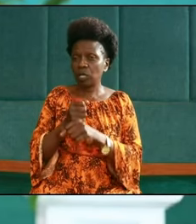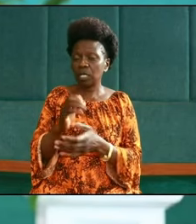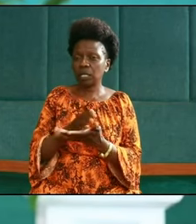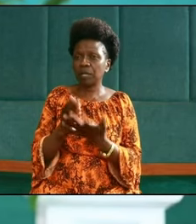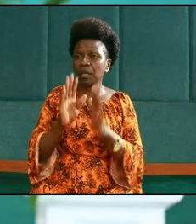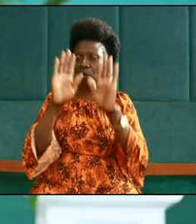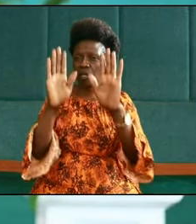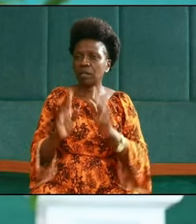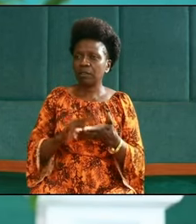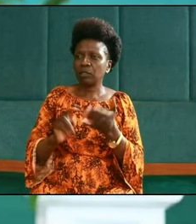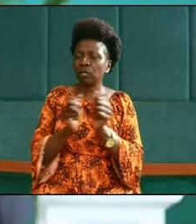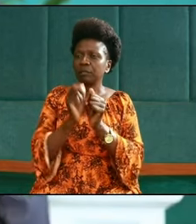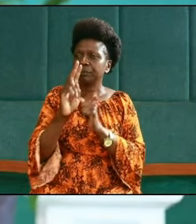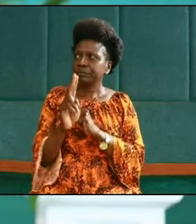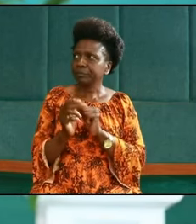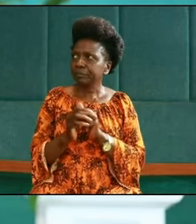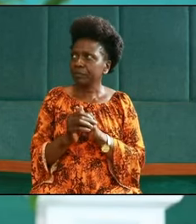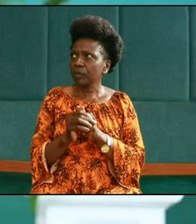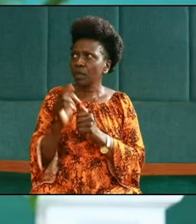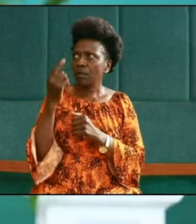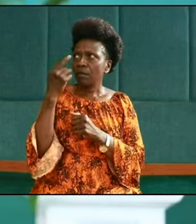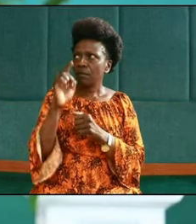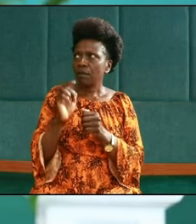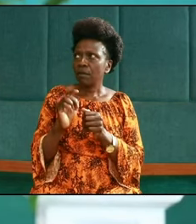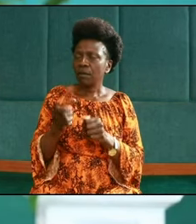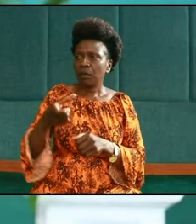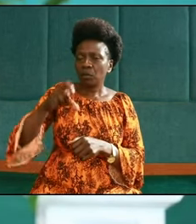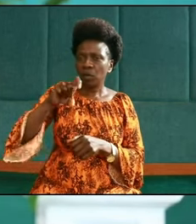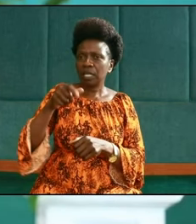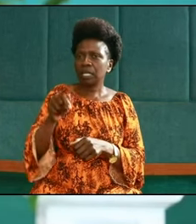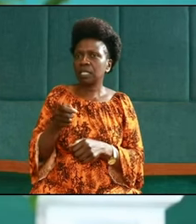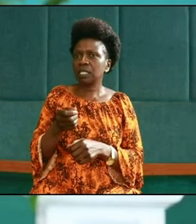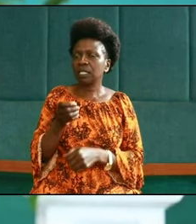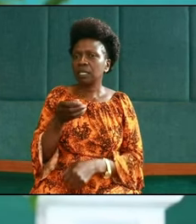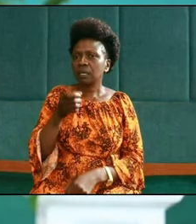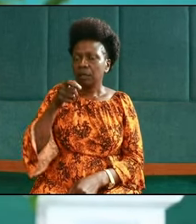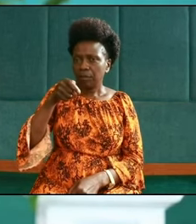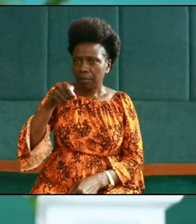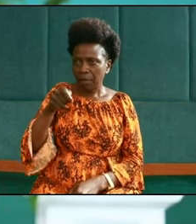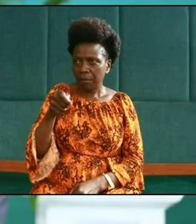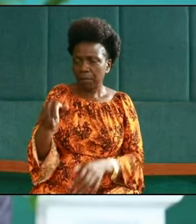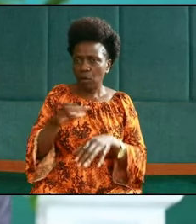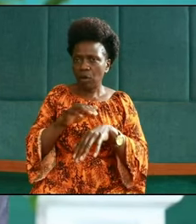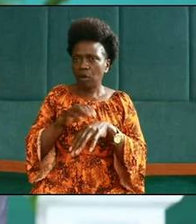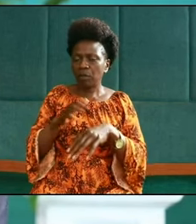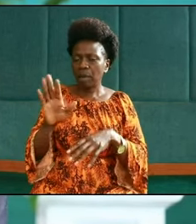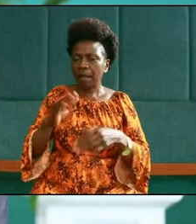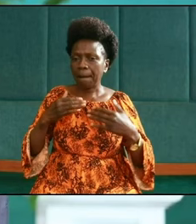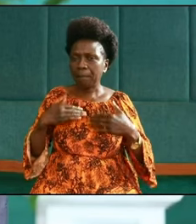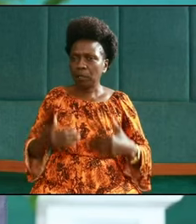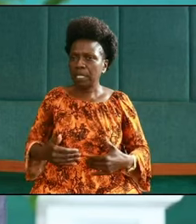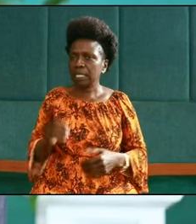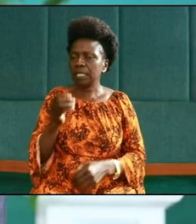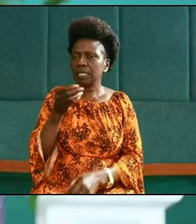important. Verse 12. For in pouring this fragrant oil on my body,